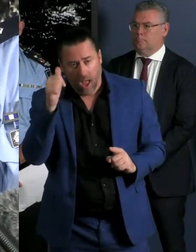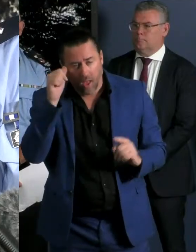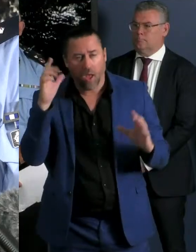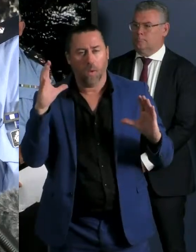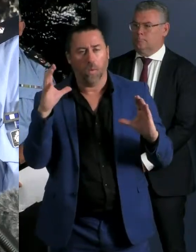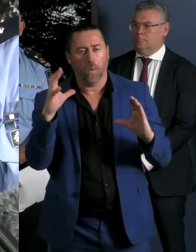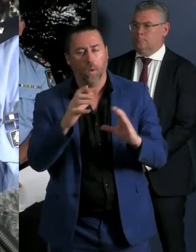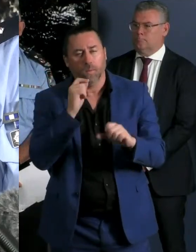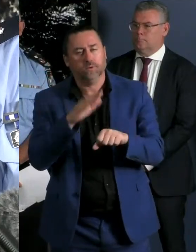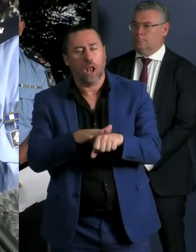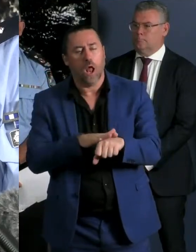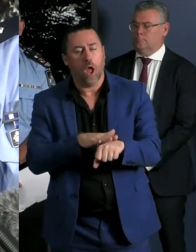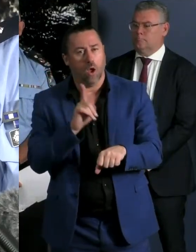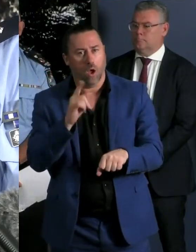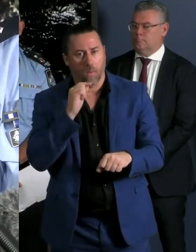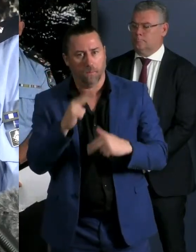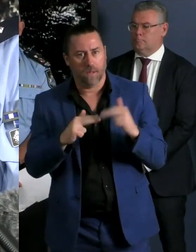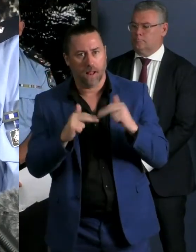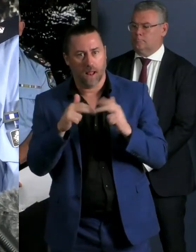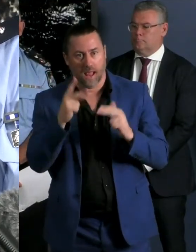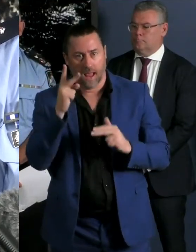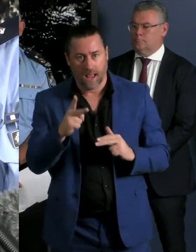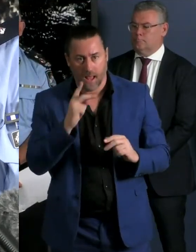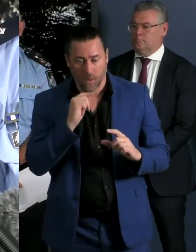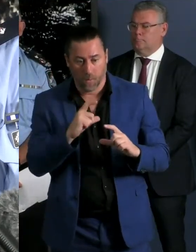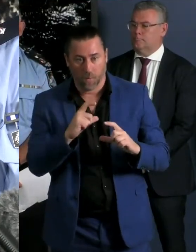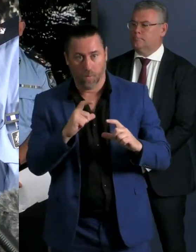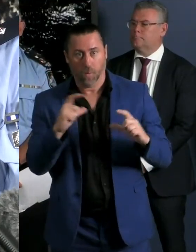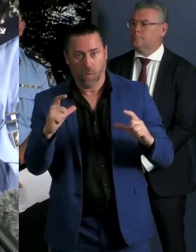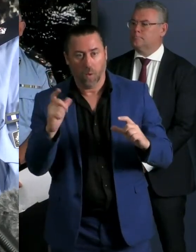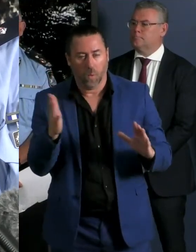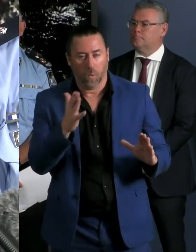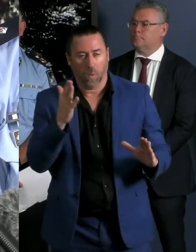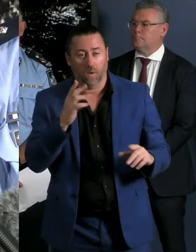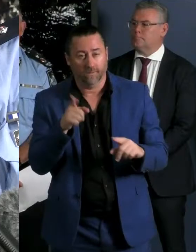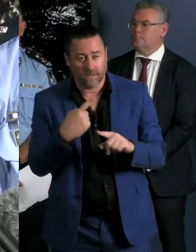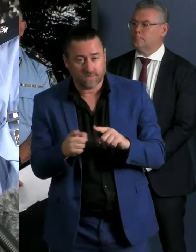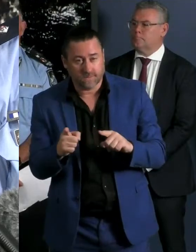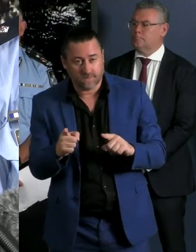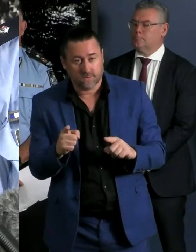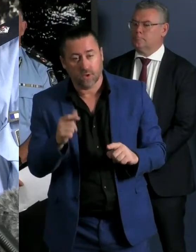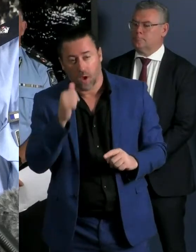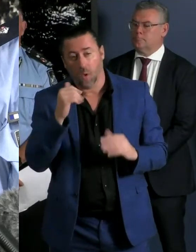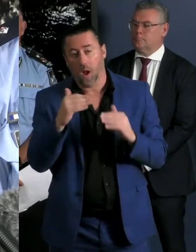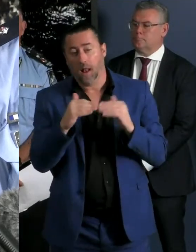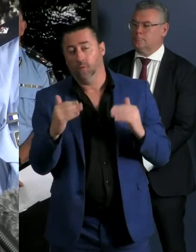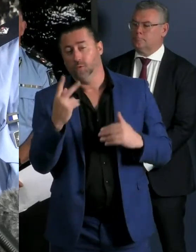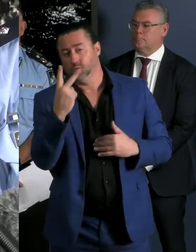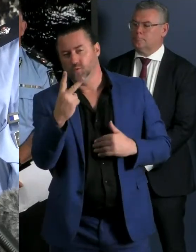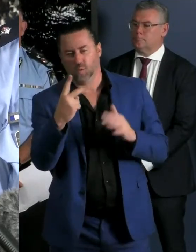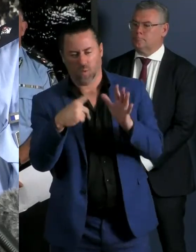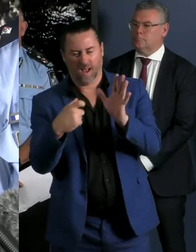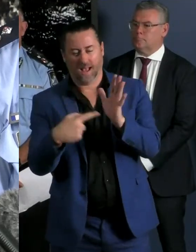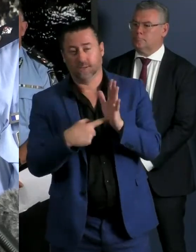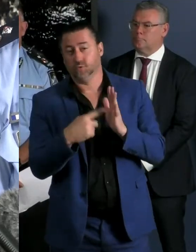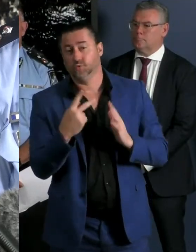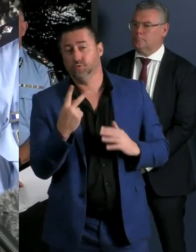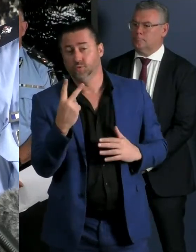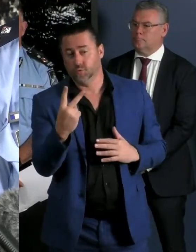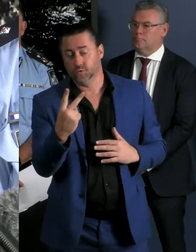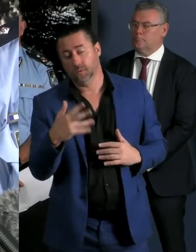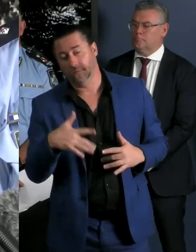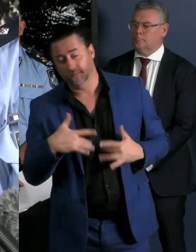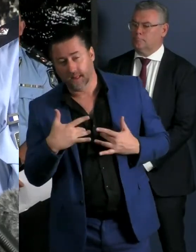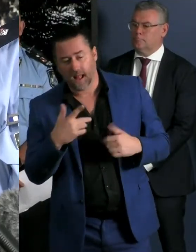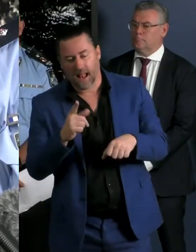again, and the most likely scenario at this stage is that the system will cross as a Category 2 system late this